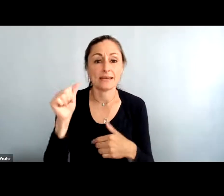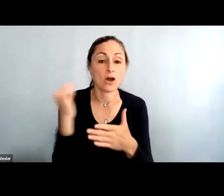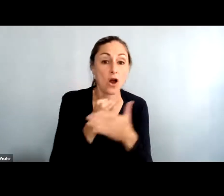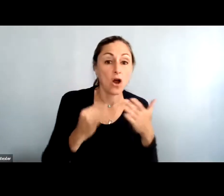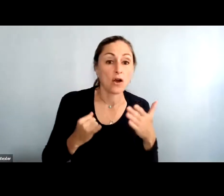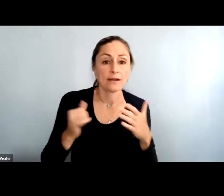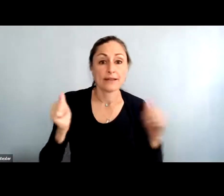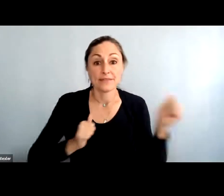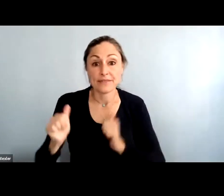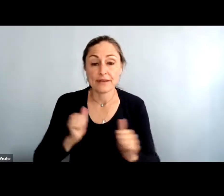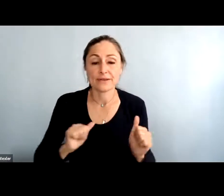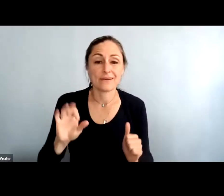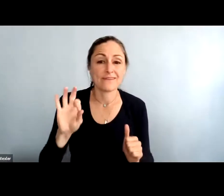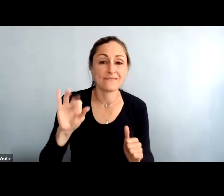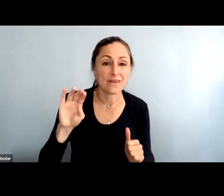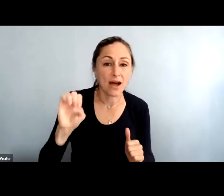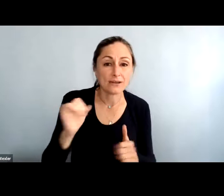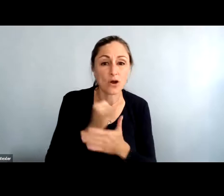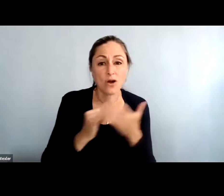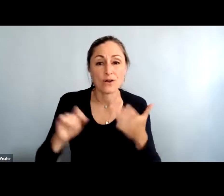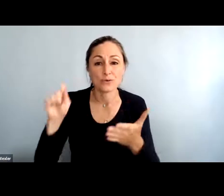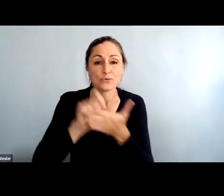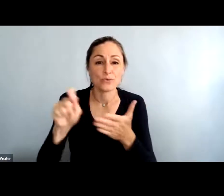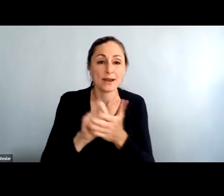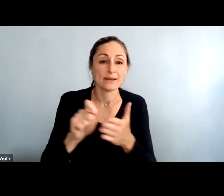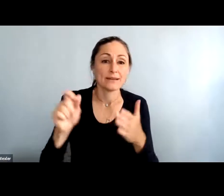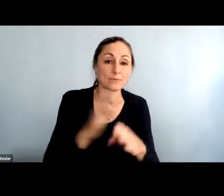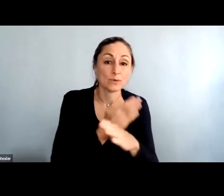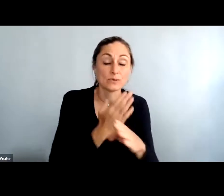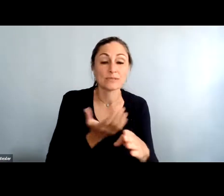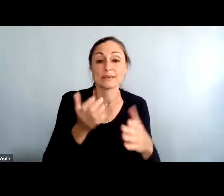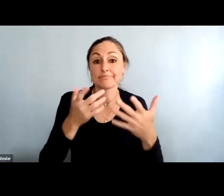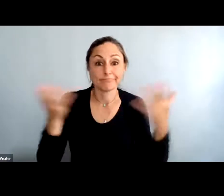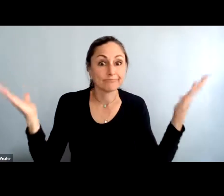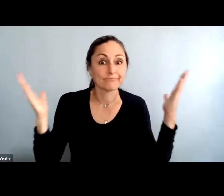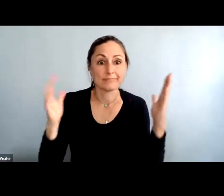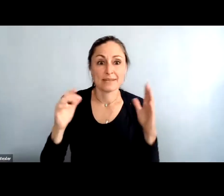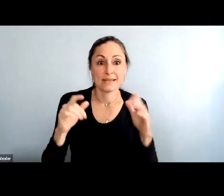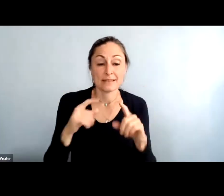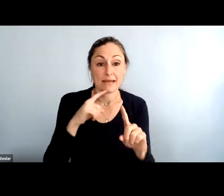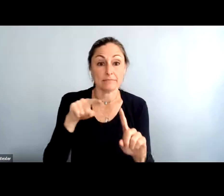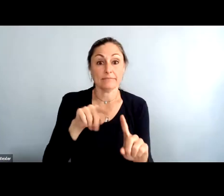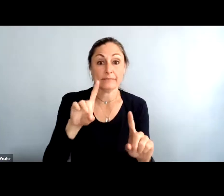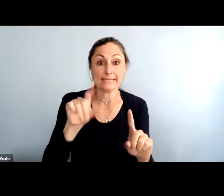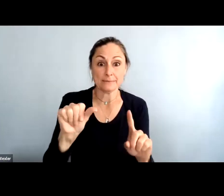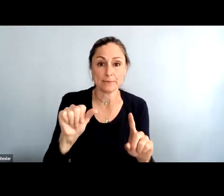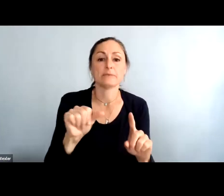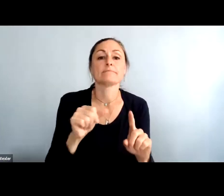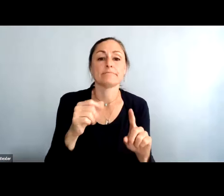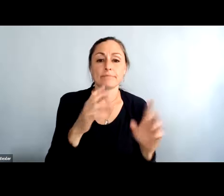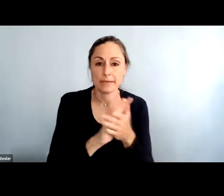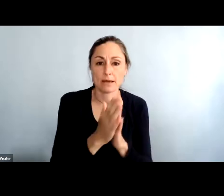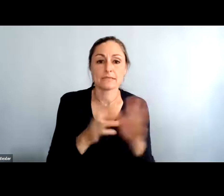fine art, film, writing, music, or club that takes disability as its theme or